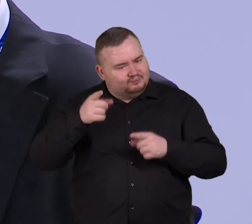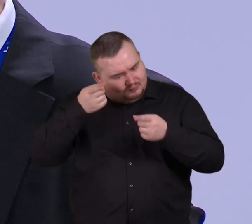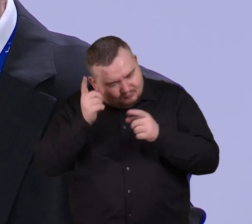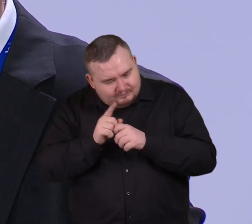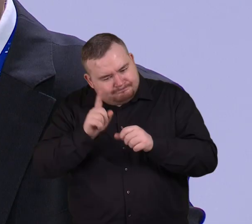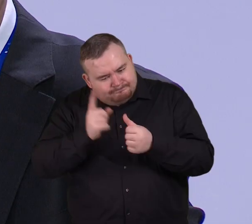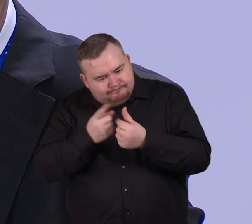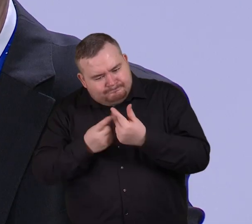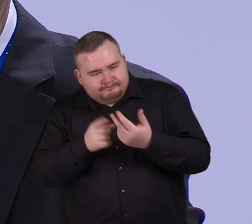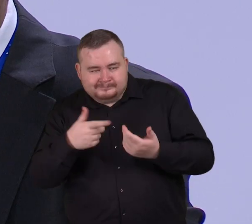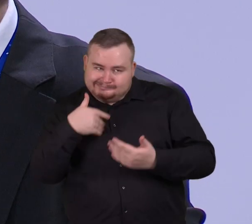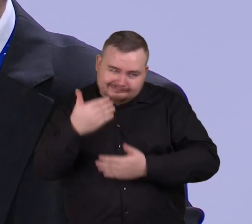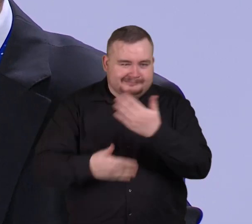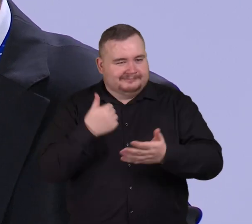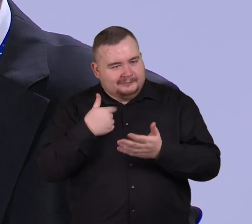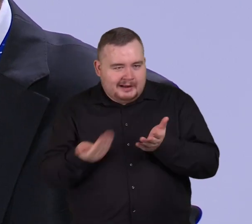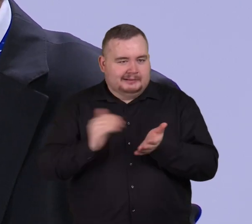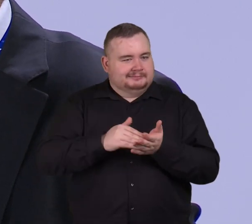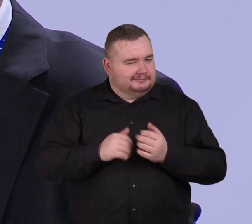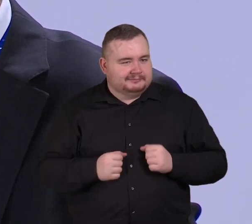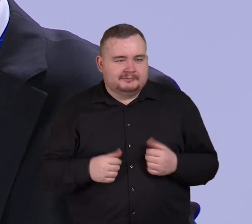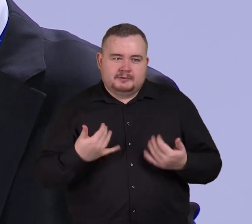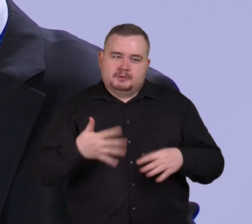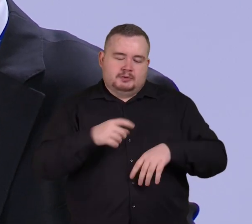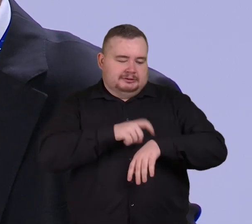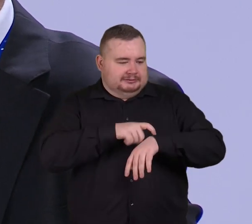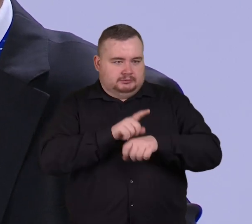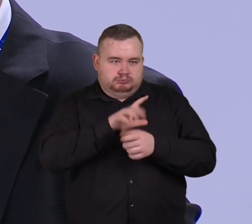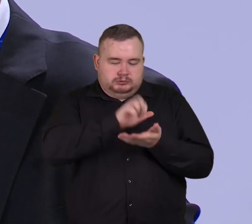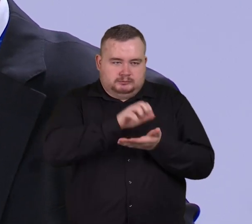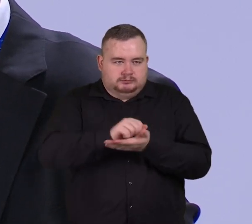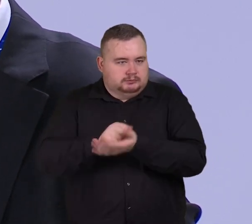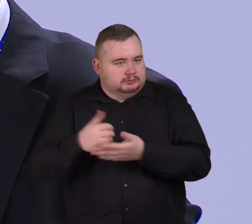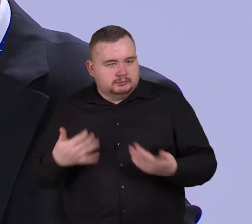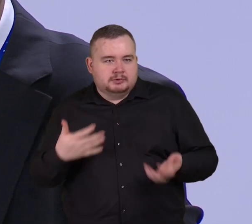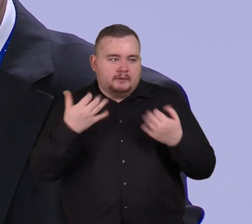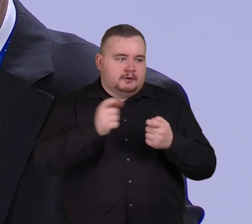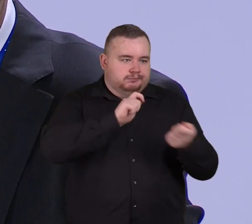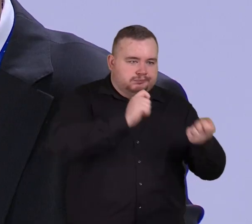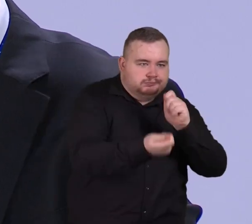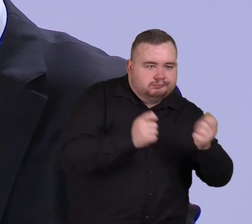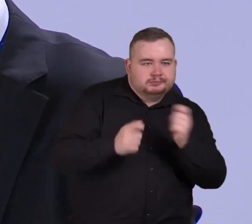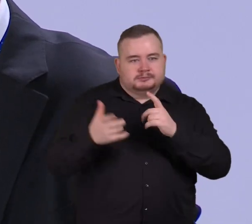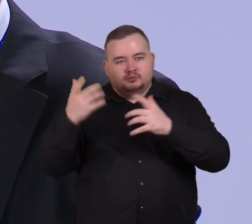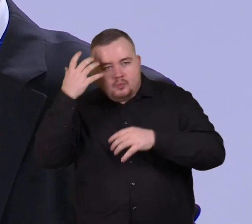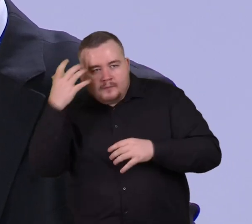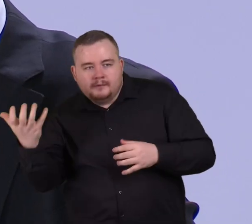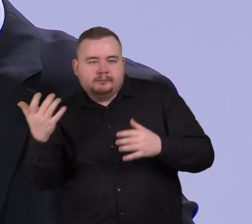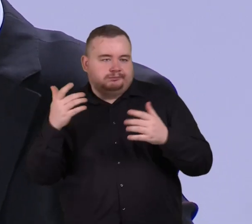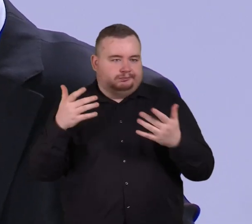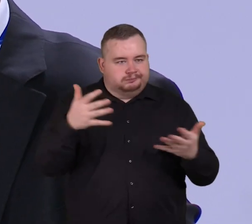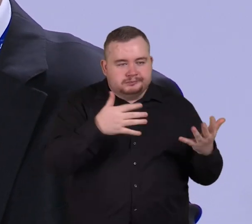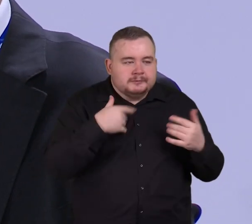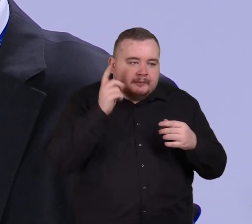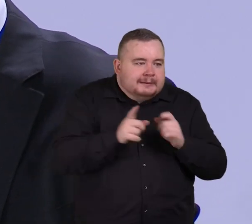governance structures and to explain the local people what is needed regarding to the